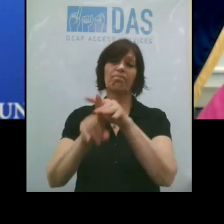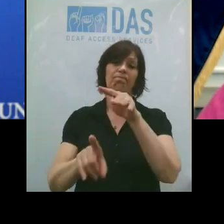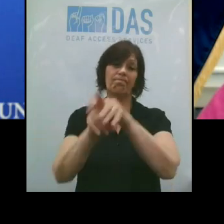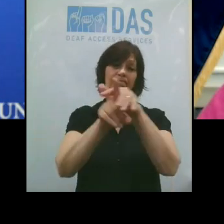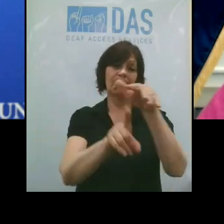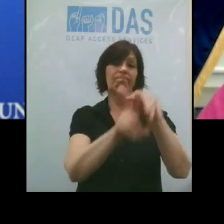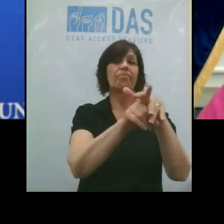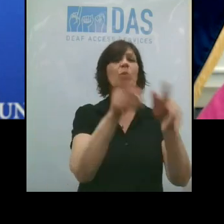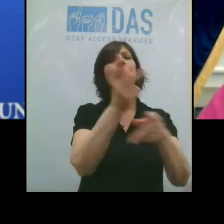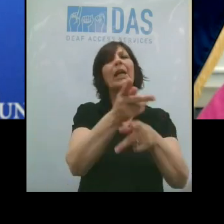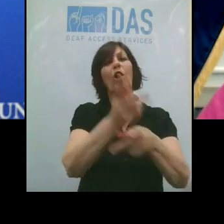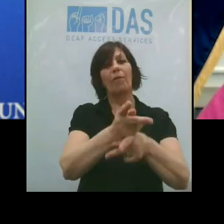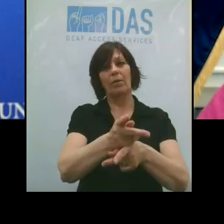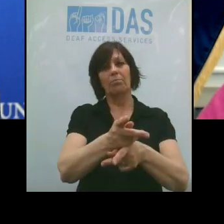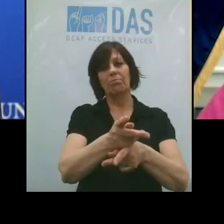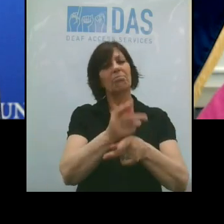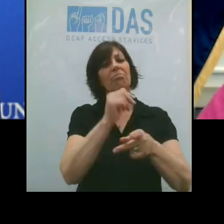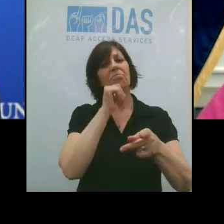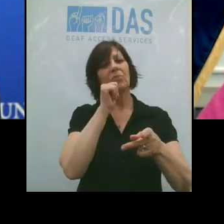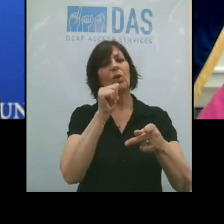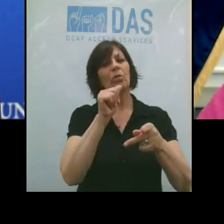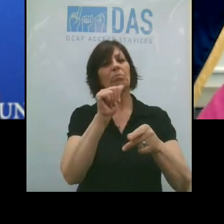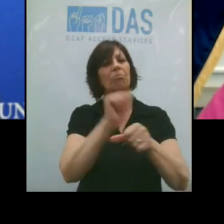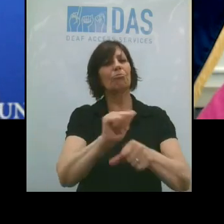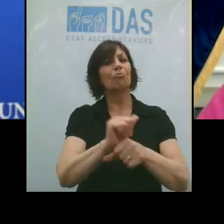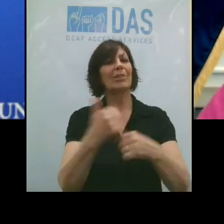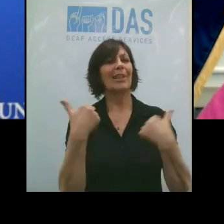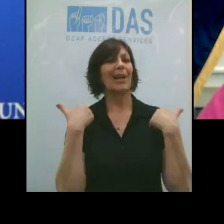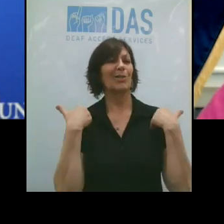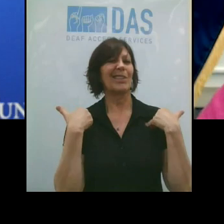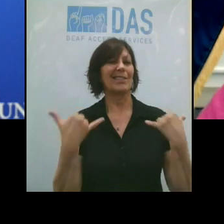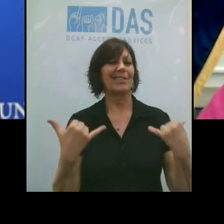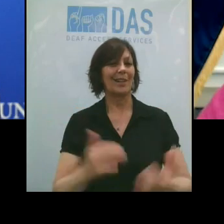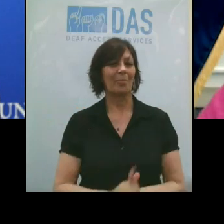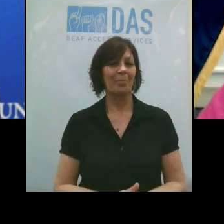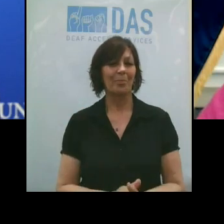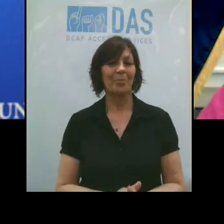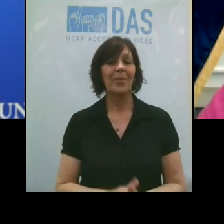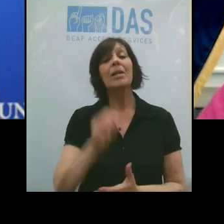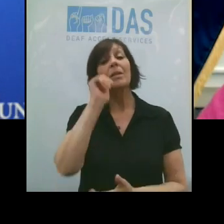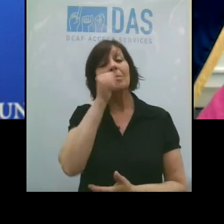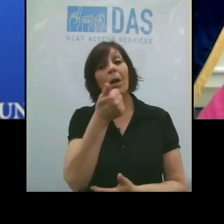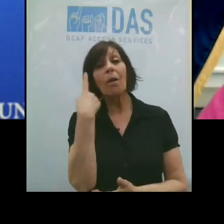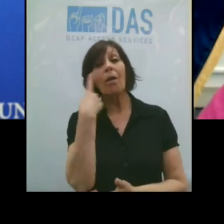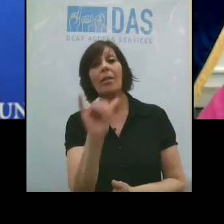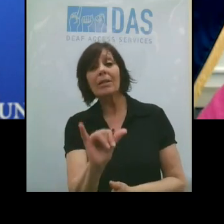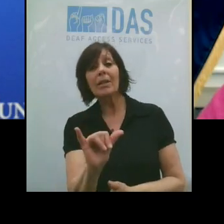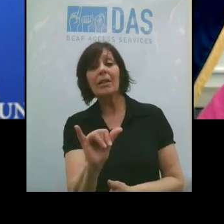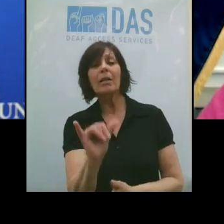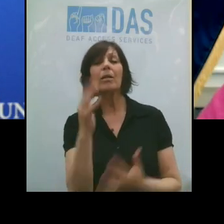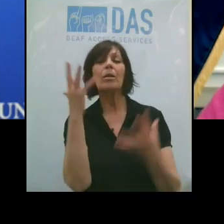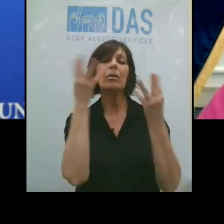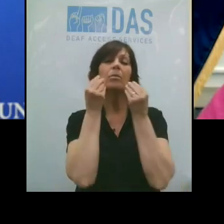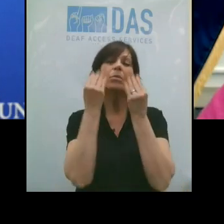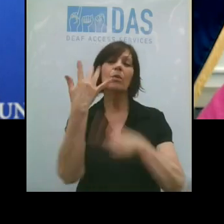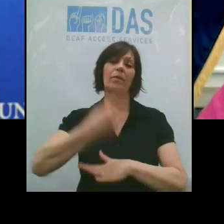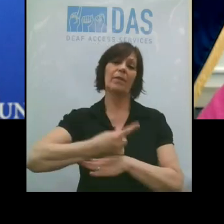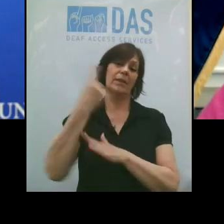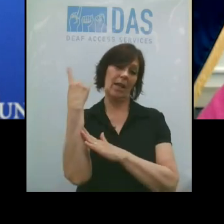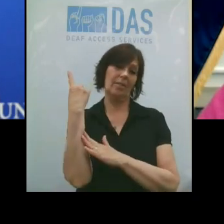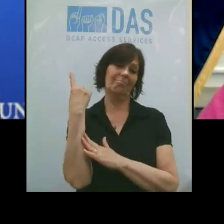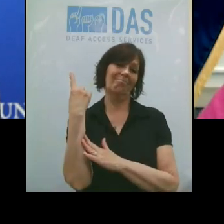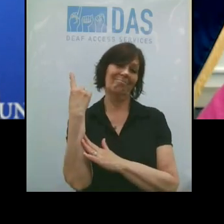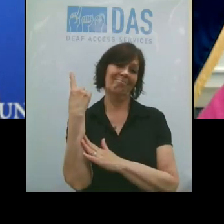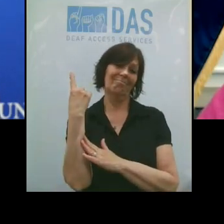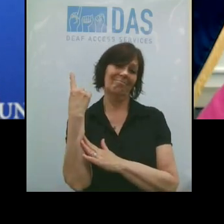be careful. I would not recommend doing outdoor activities for the remainder of today. And tomorrow looks like it's going to be a really wonderful day, a day that I think we